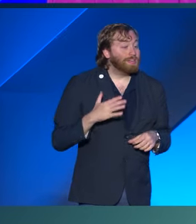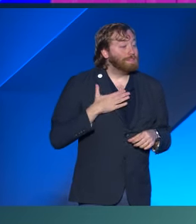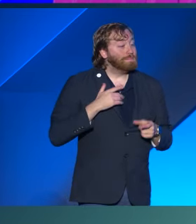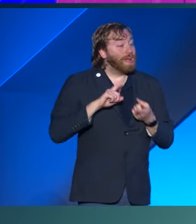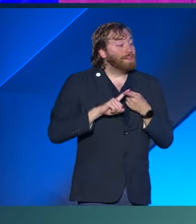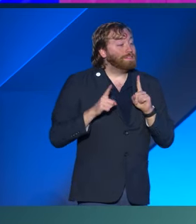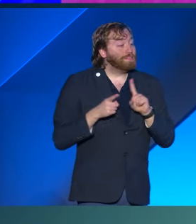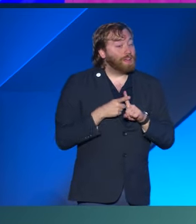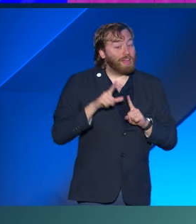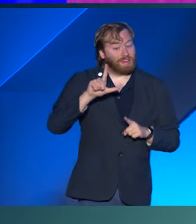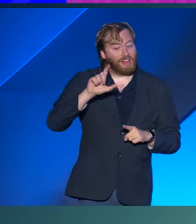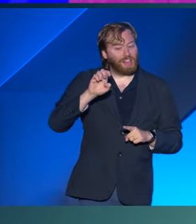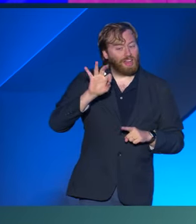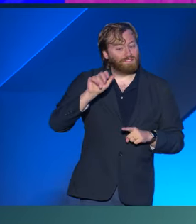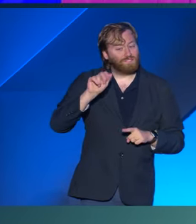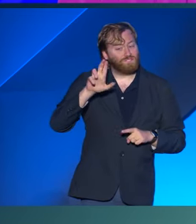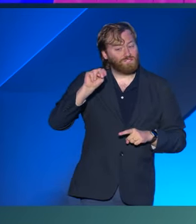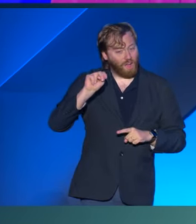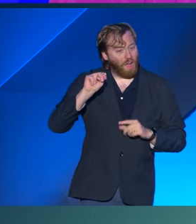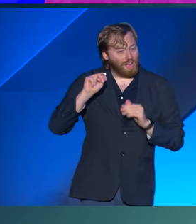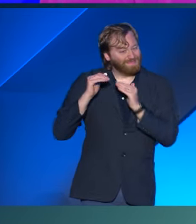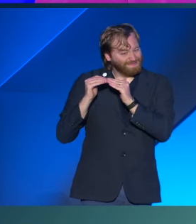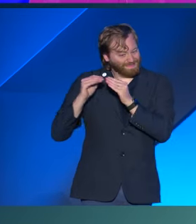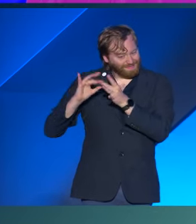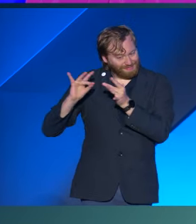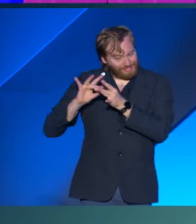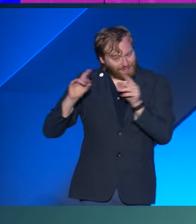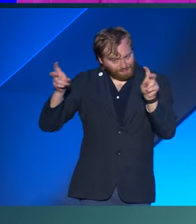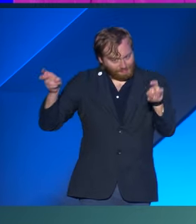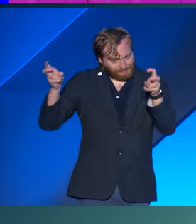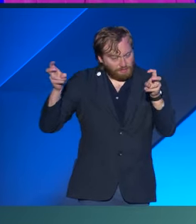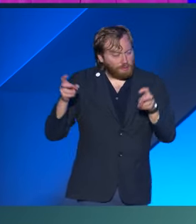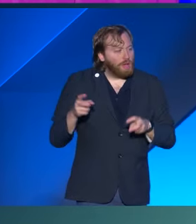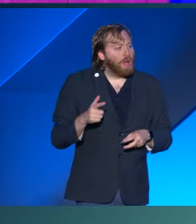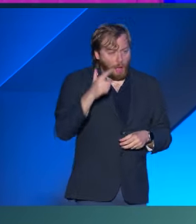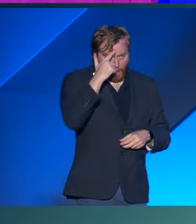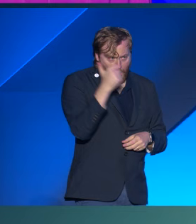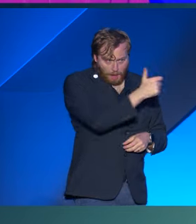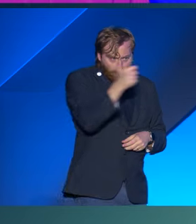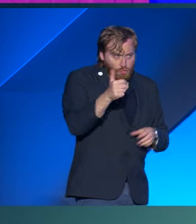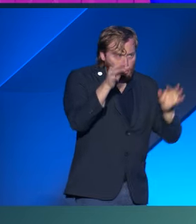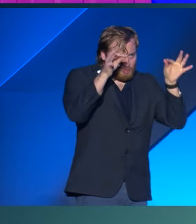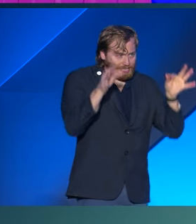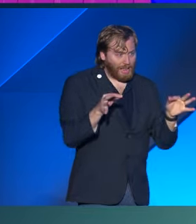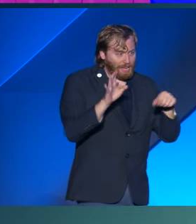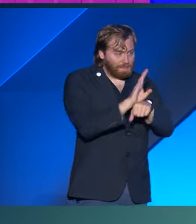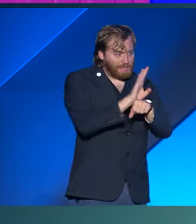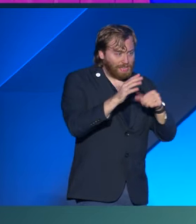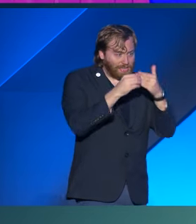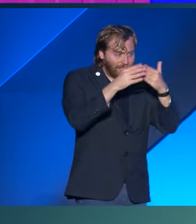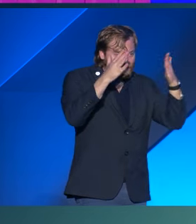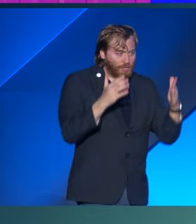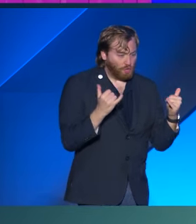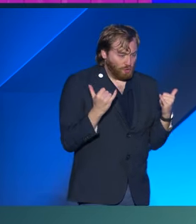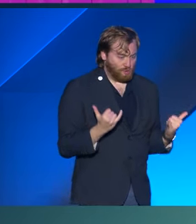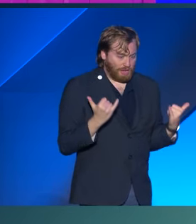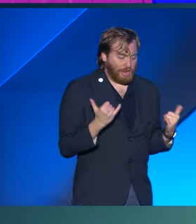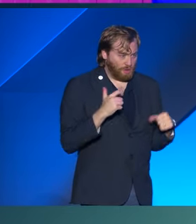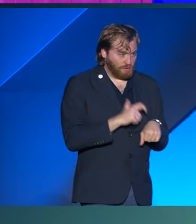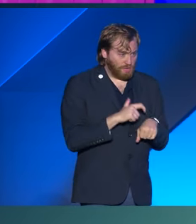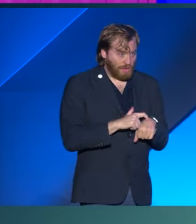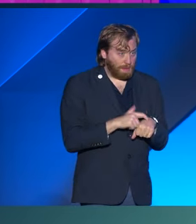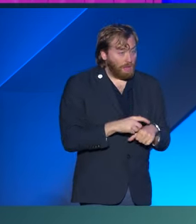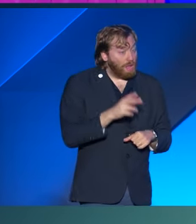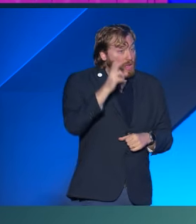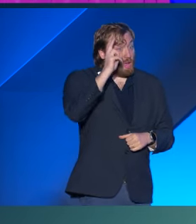colleague LaFon says, you have to decide as a business leader at this moment, what side of history